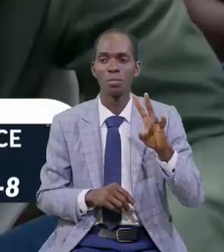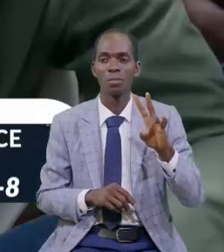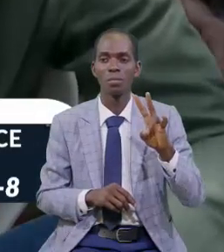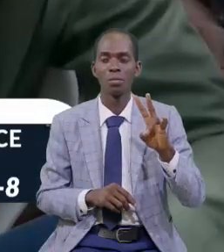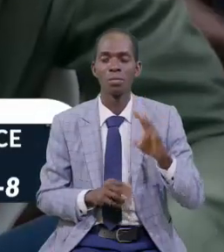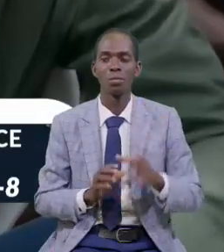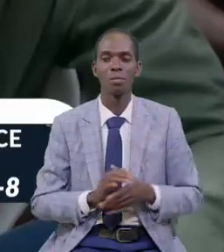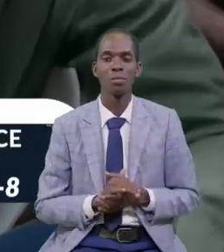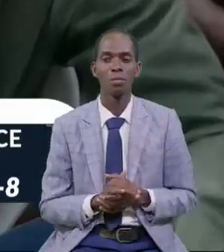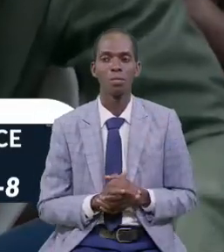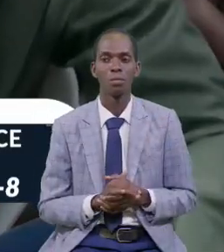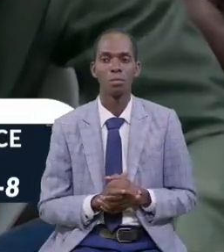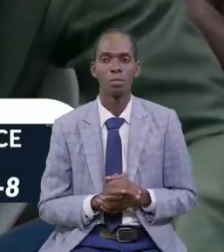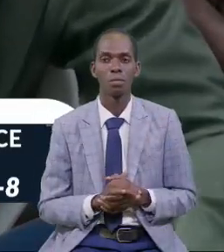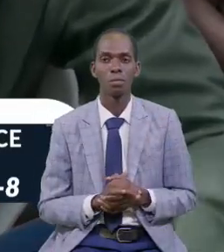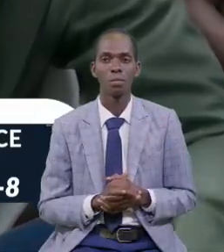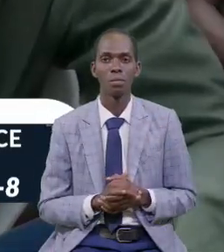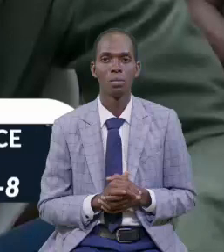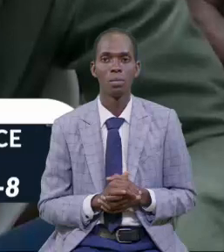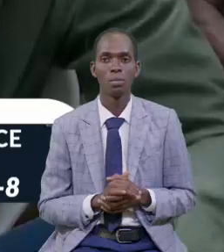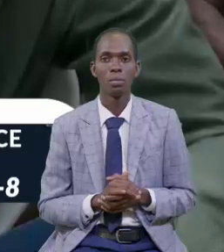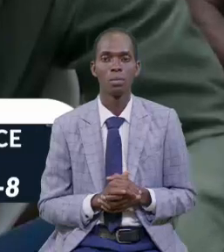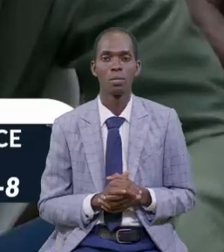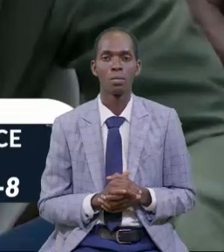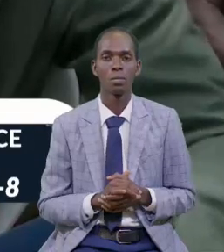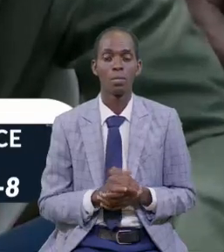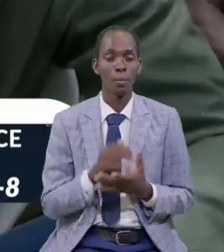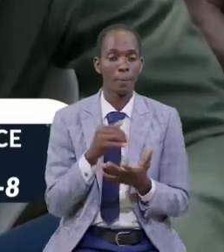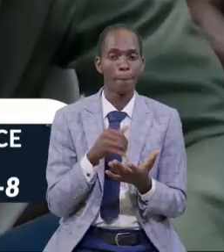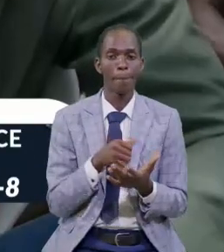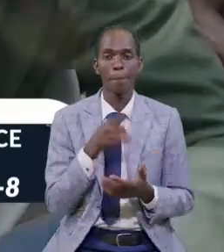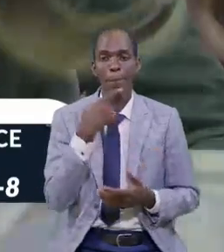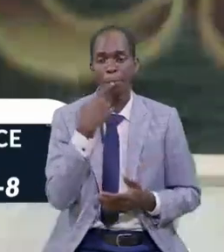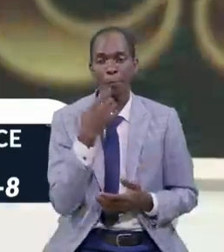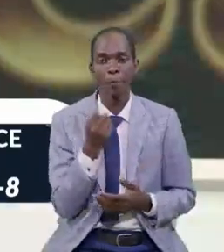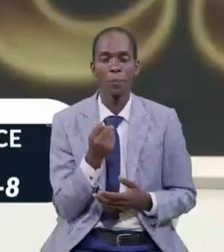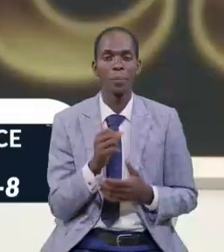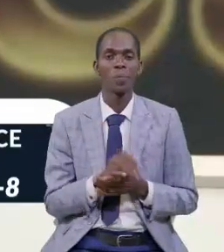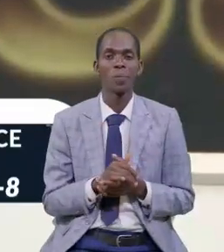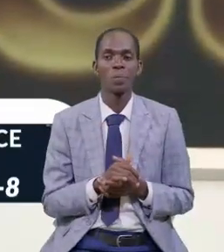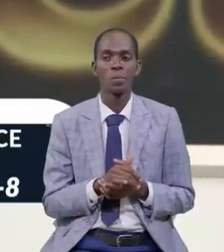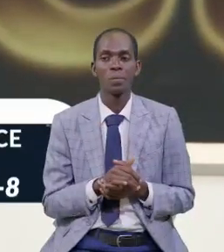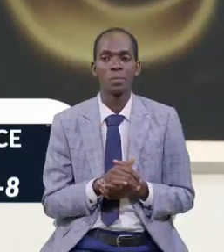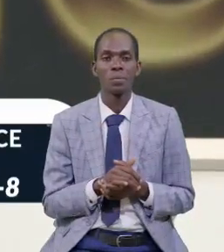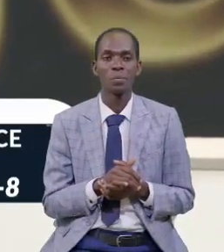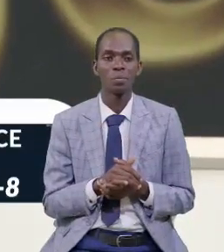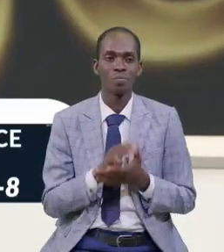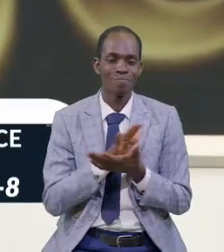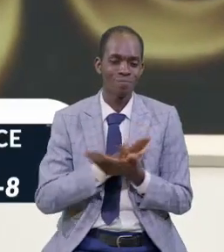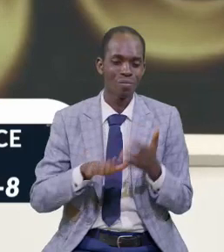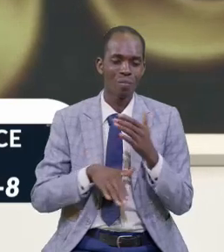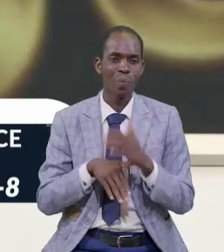5, reading from verse 7. It says, purge out, therefore,